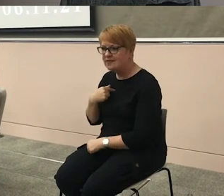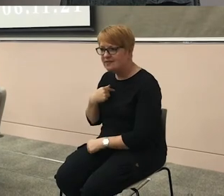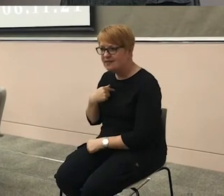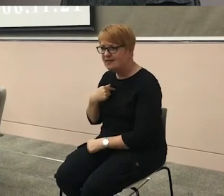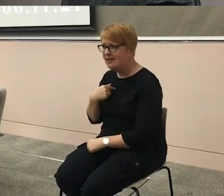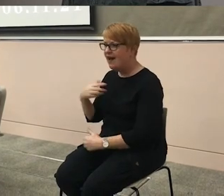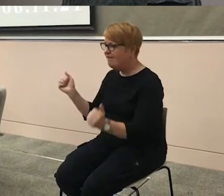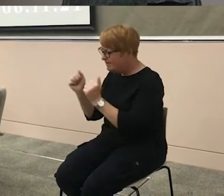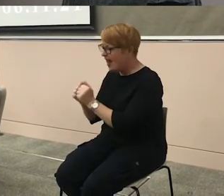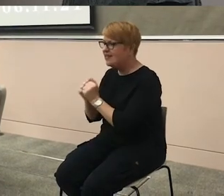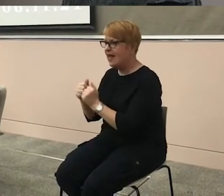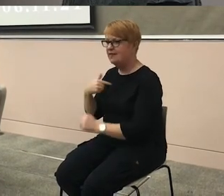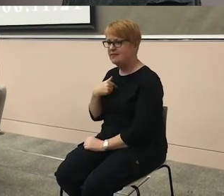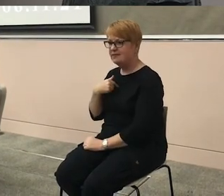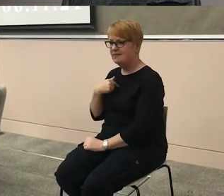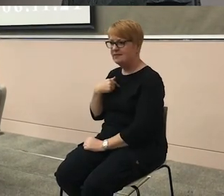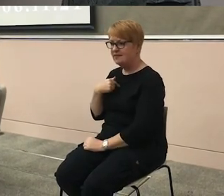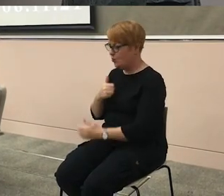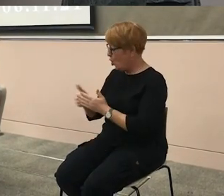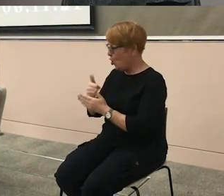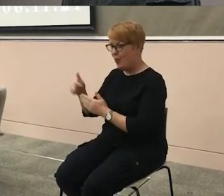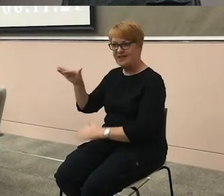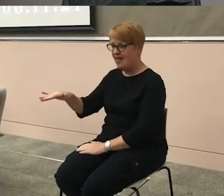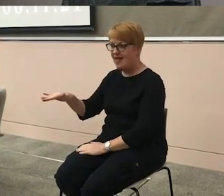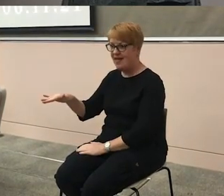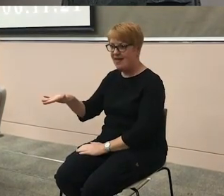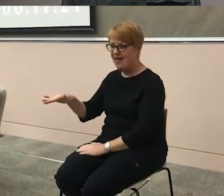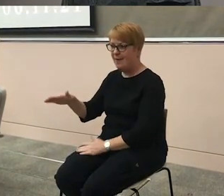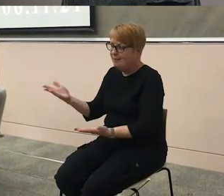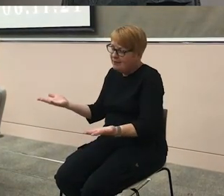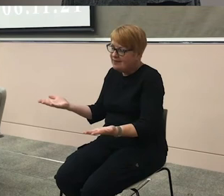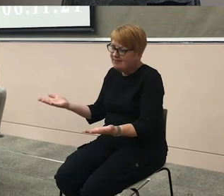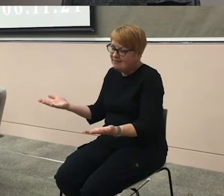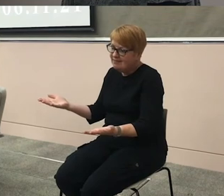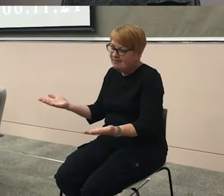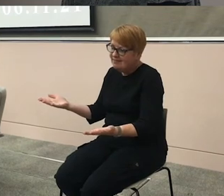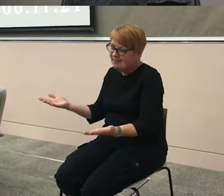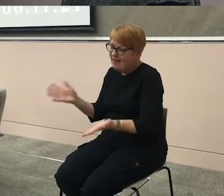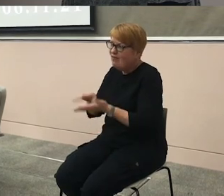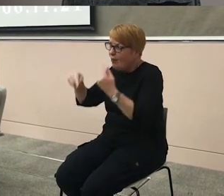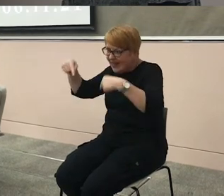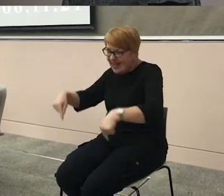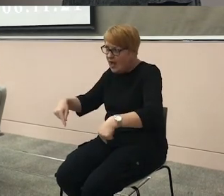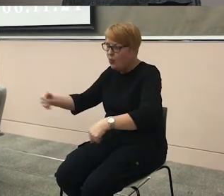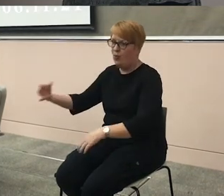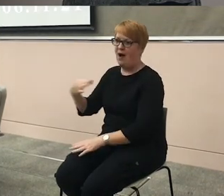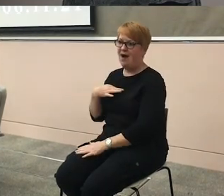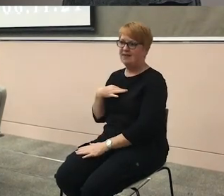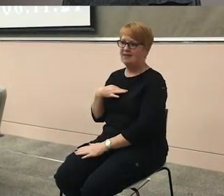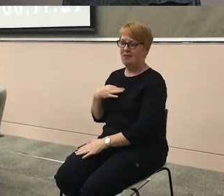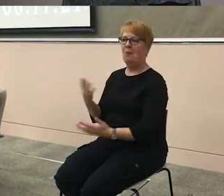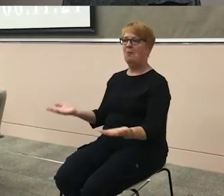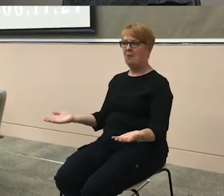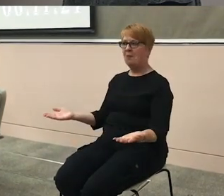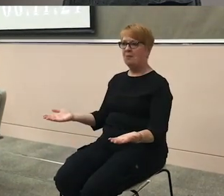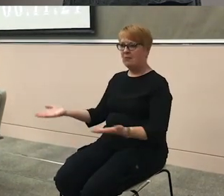validate us, and we're there. We've always been there, but never from here we've been asked. So when conversations took place,